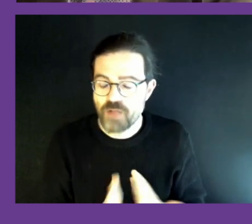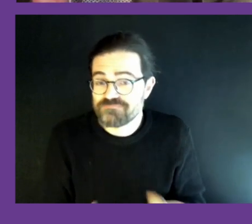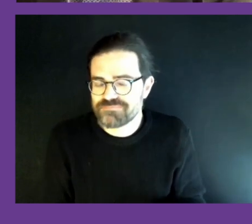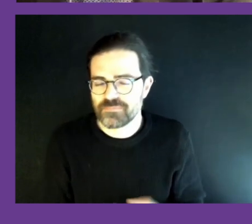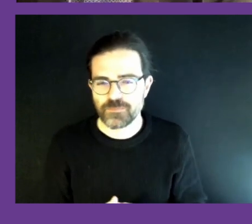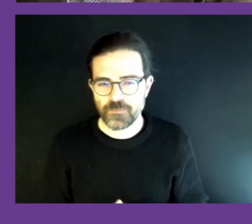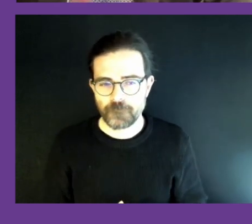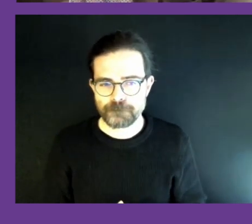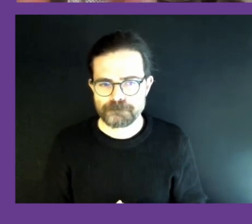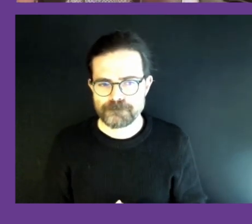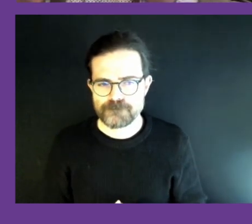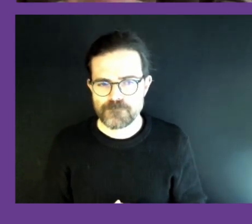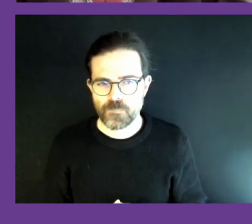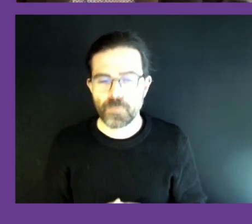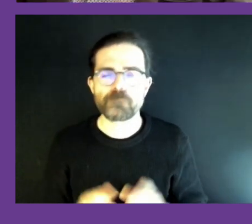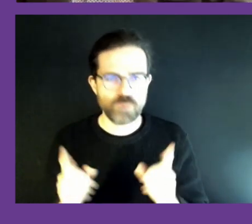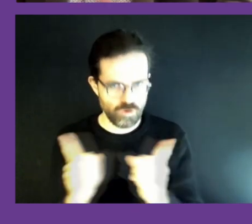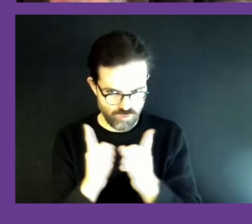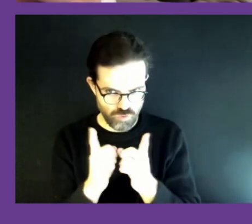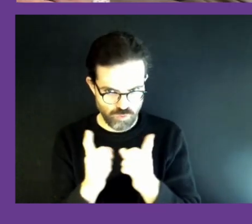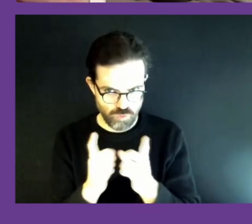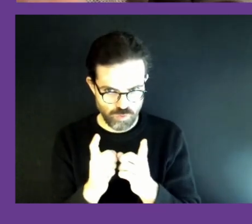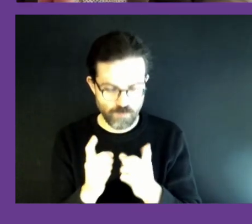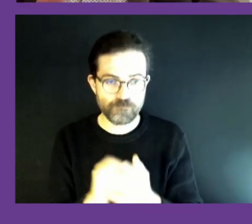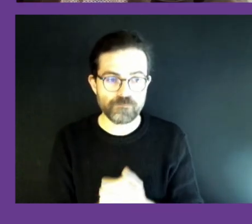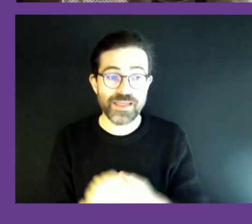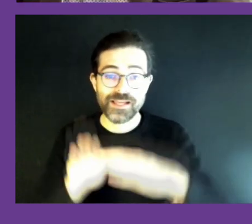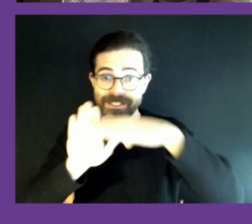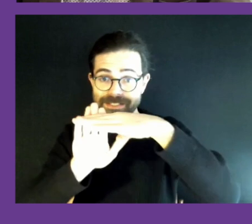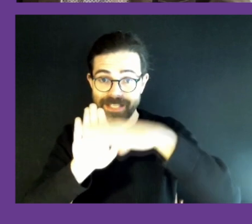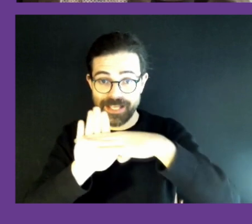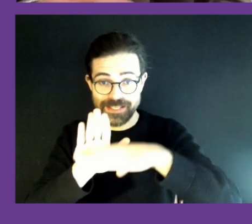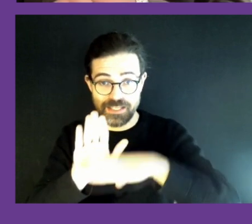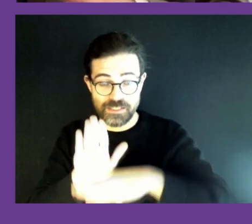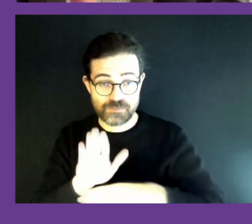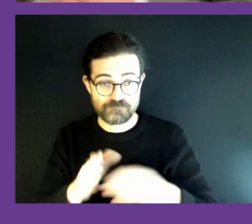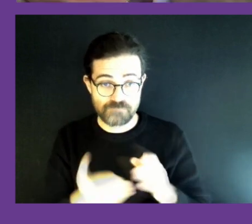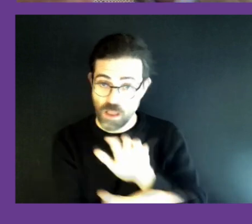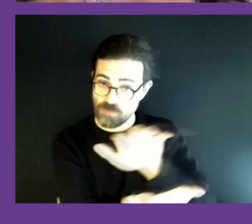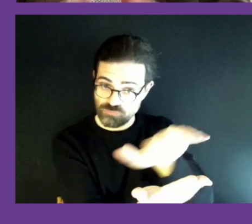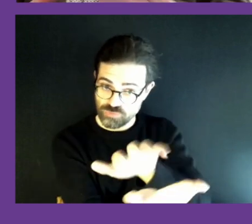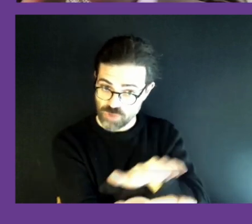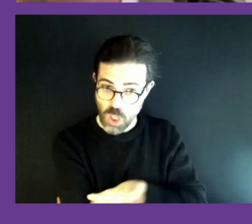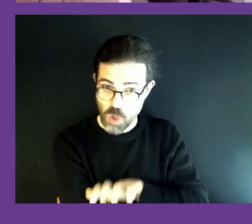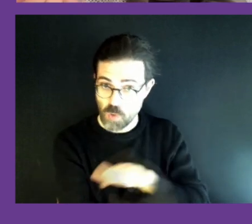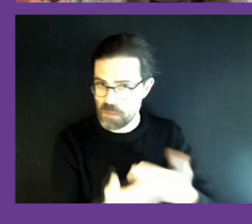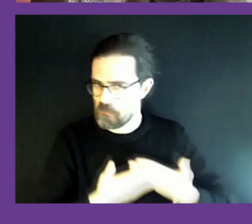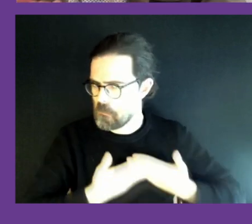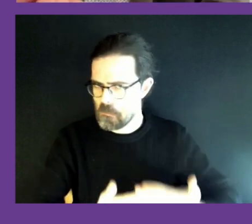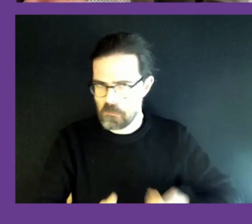very shortly, a standard is a voluntary document drafted with a consensus of all the